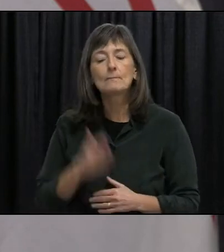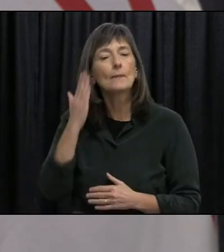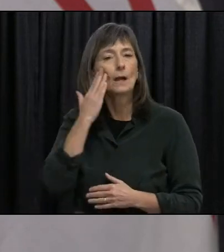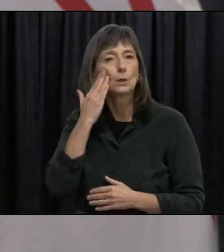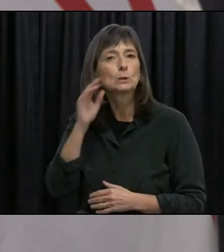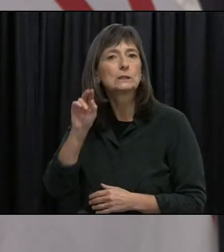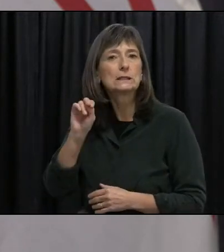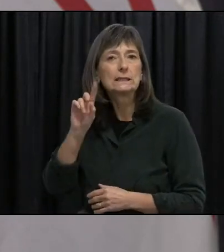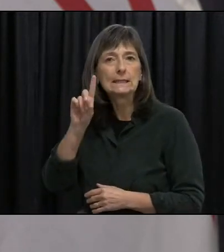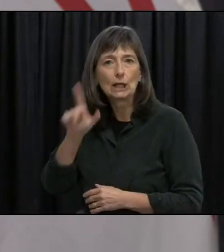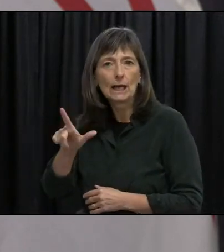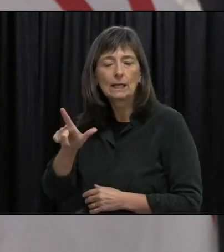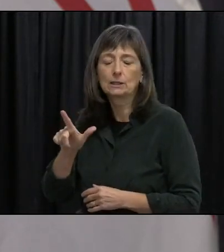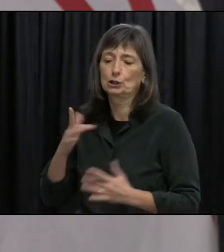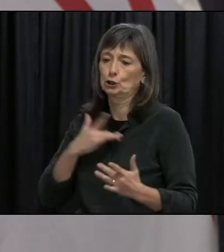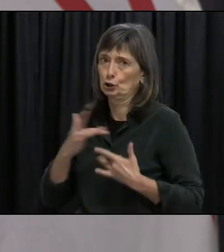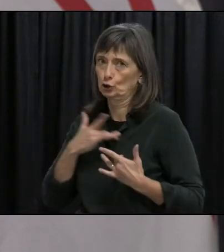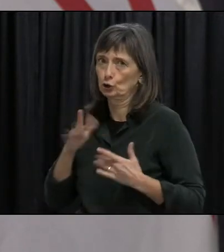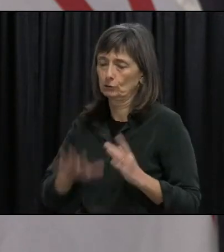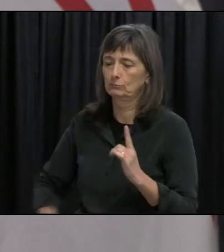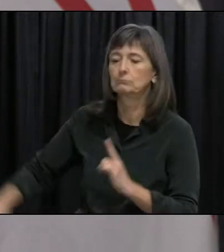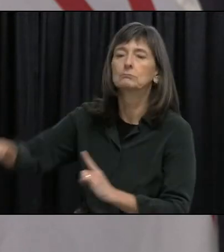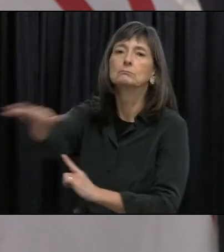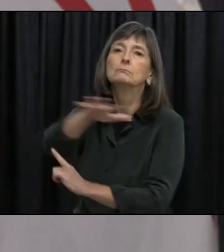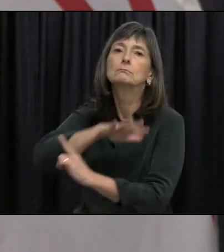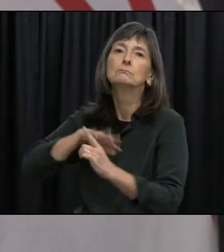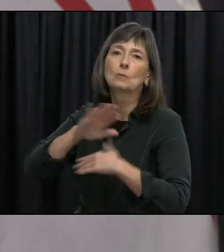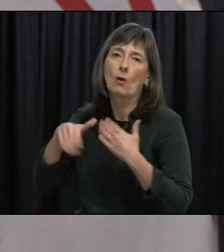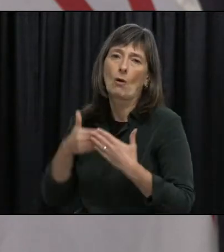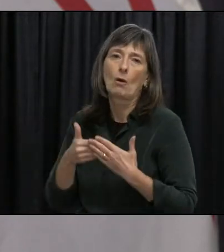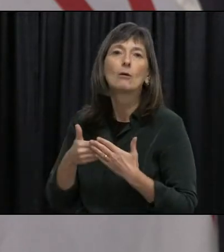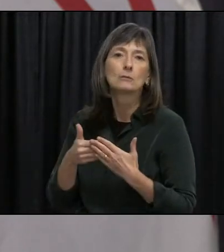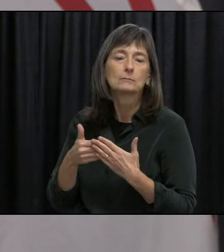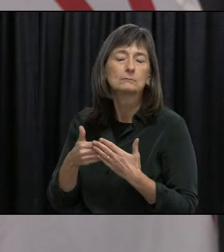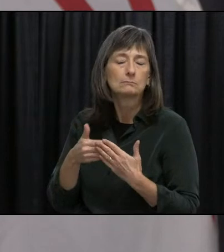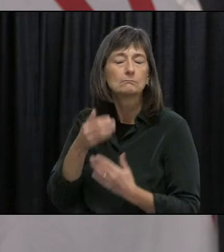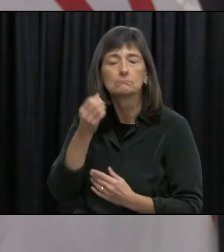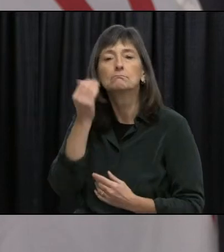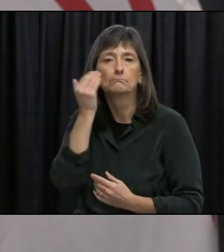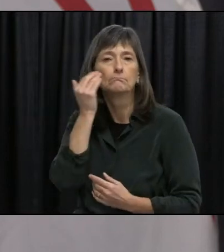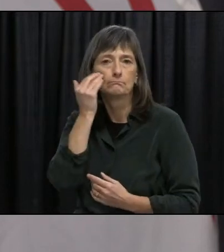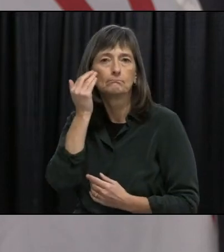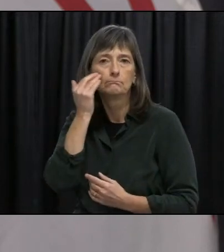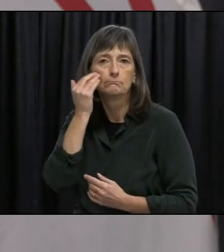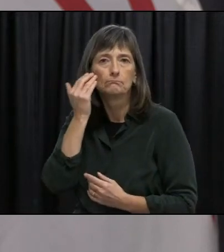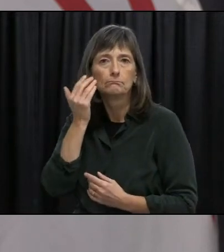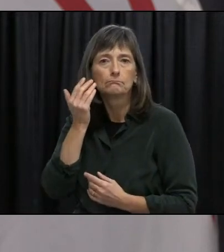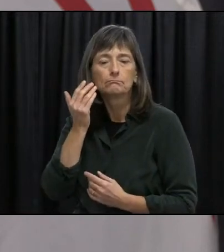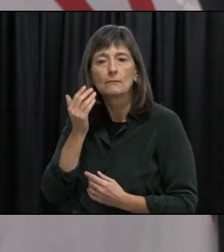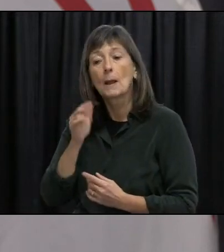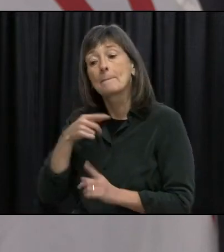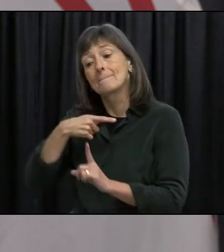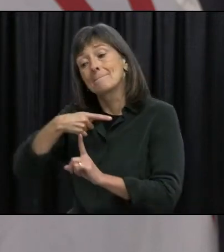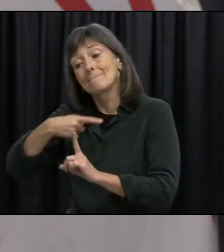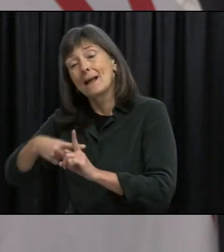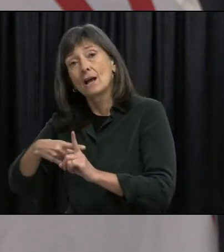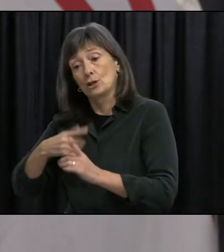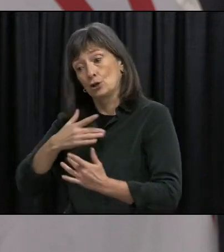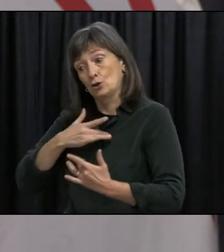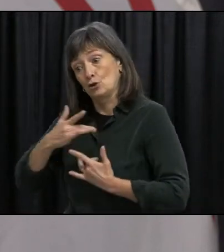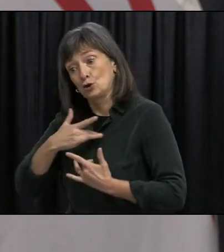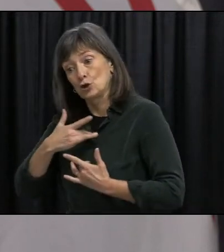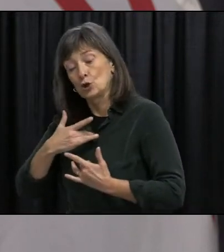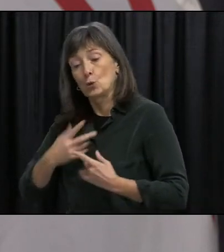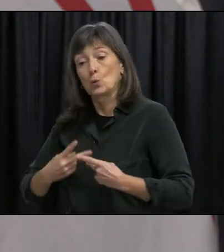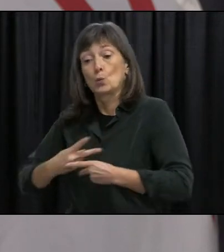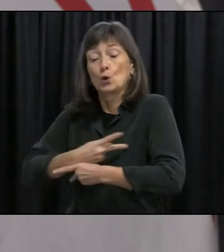community of Deer Lake today, and I certainly appreciate that this concern gets amplified for people